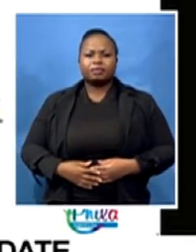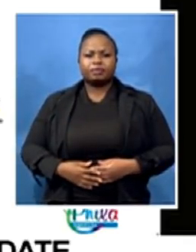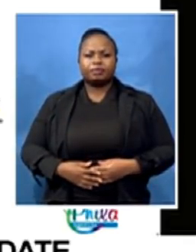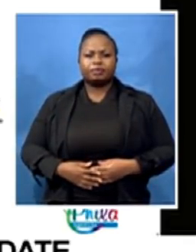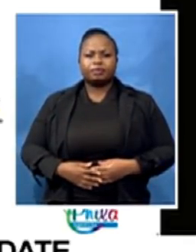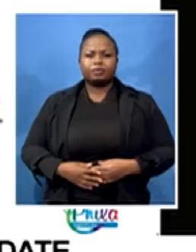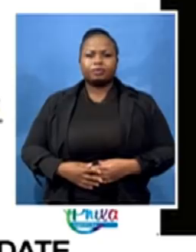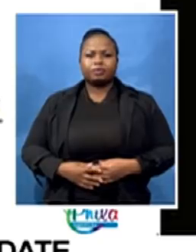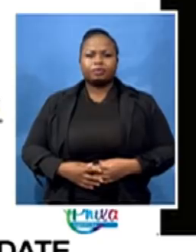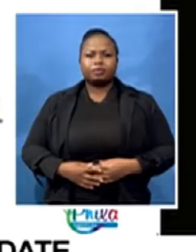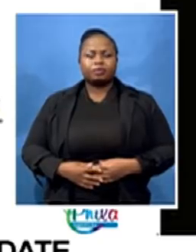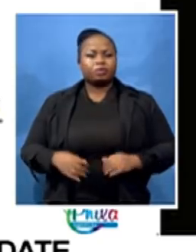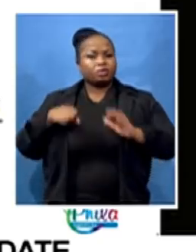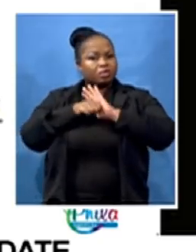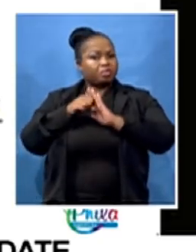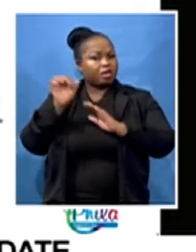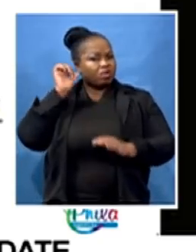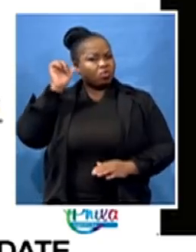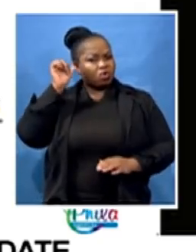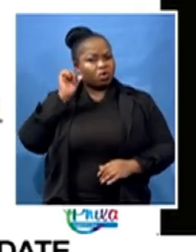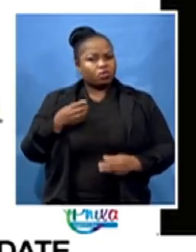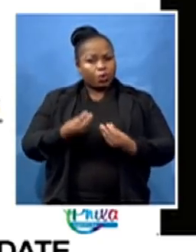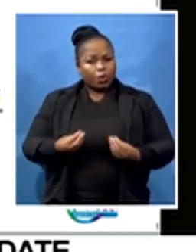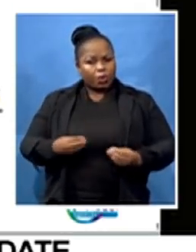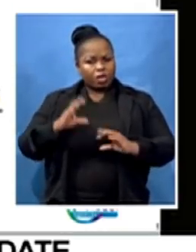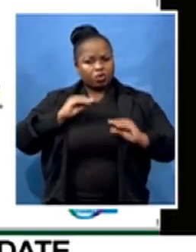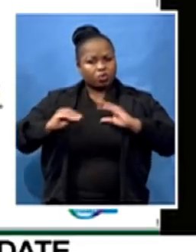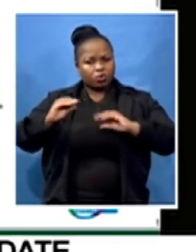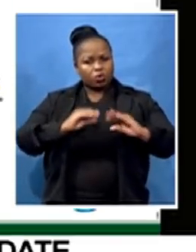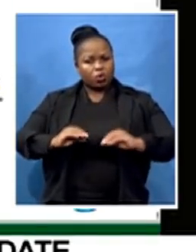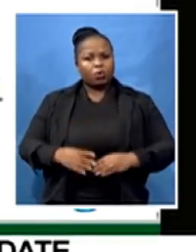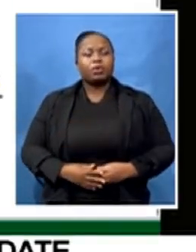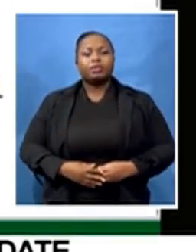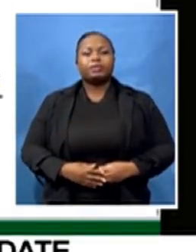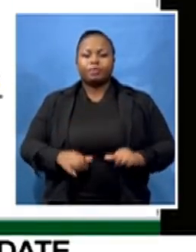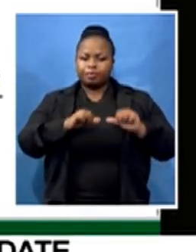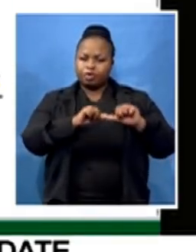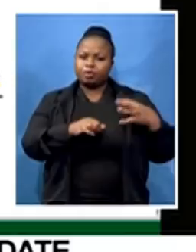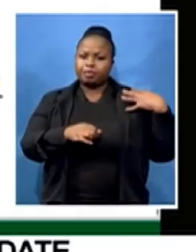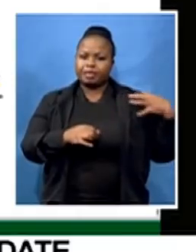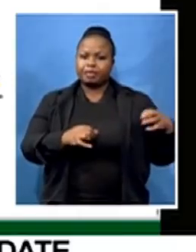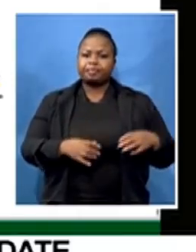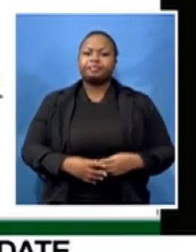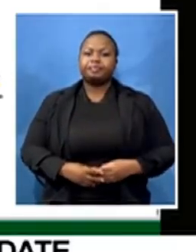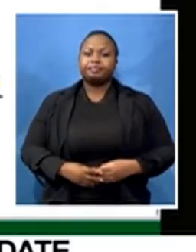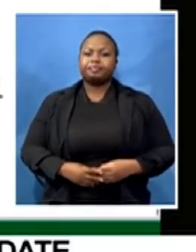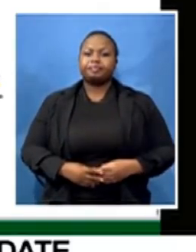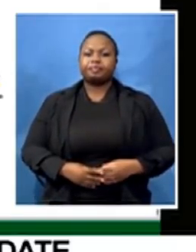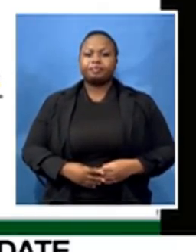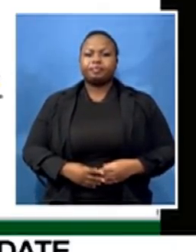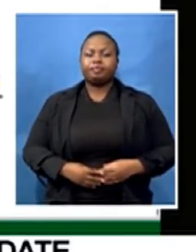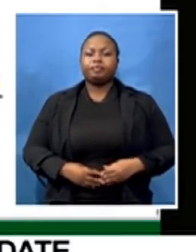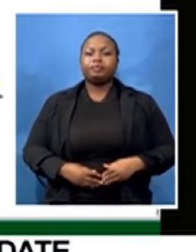No. Continue, Honorable Minister. Then thank you. And then we look at the recoveries. In